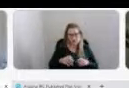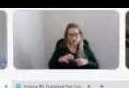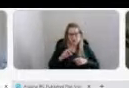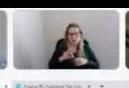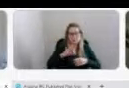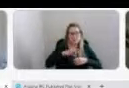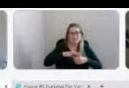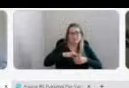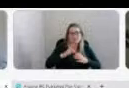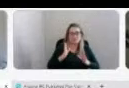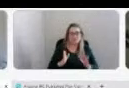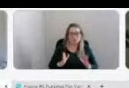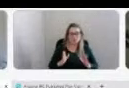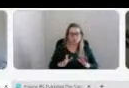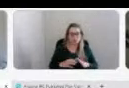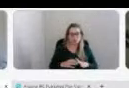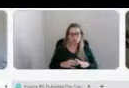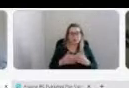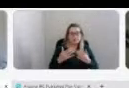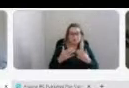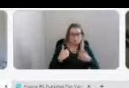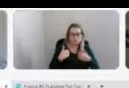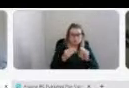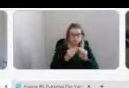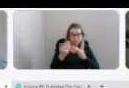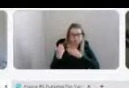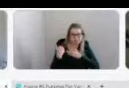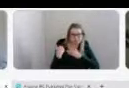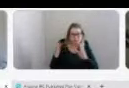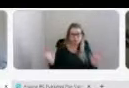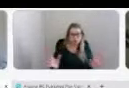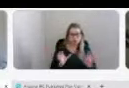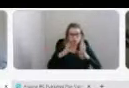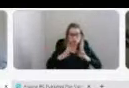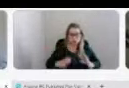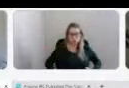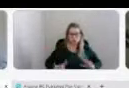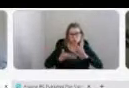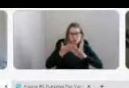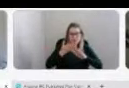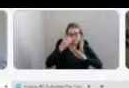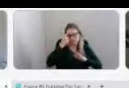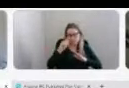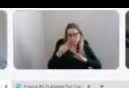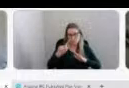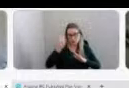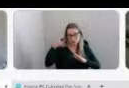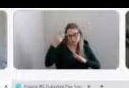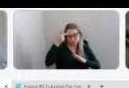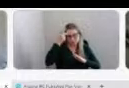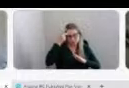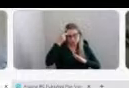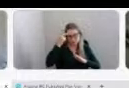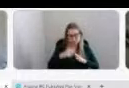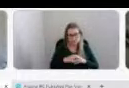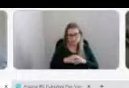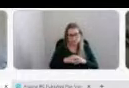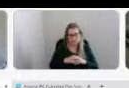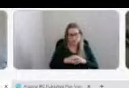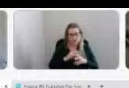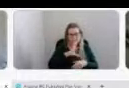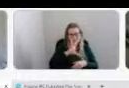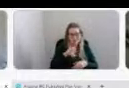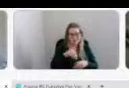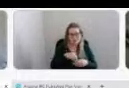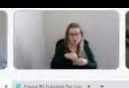enhance accountability encourage citizens to run for office and get involved it